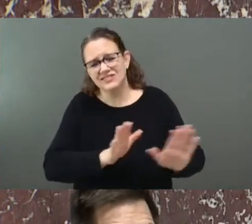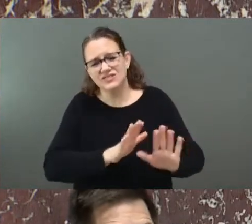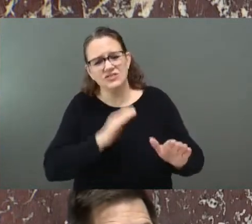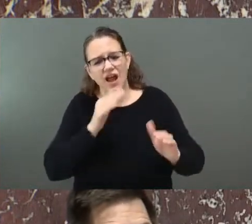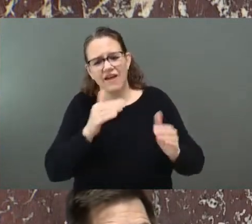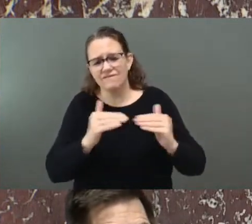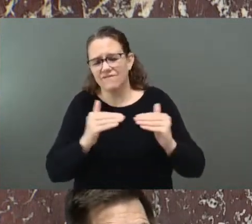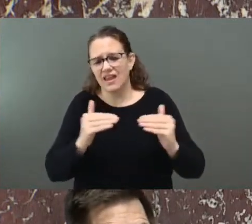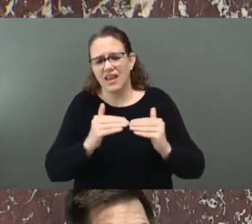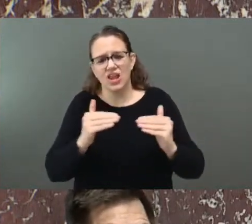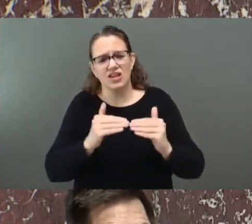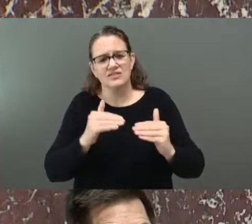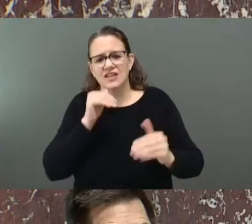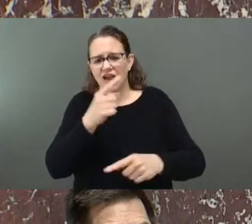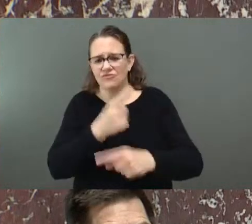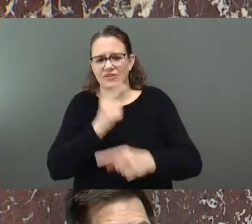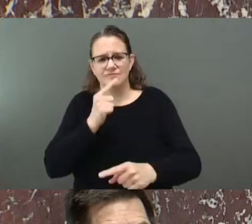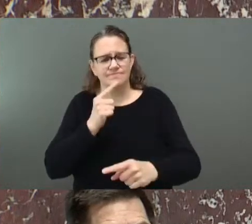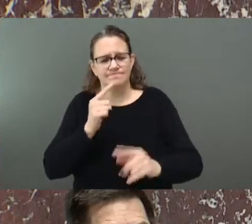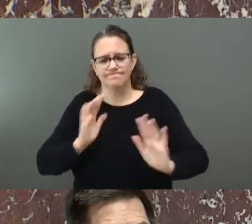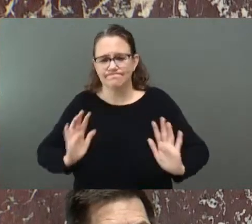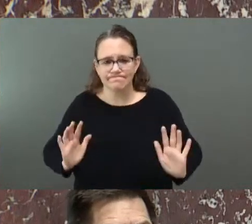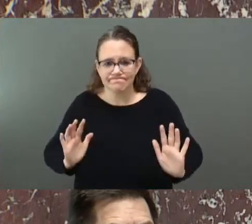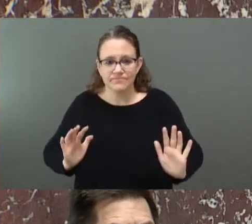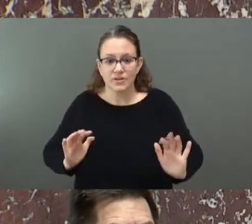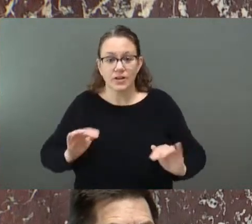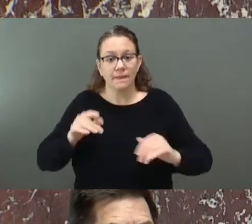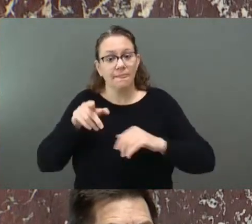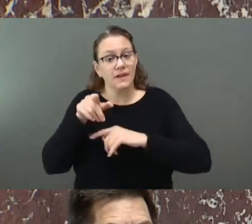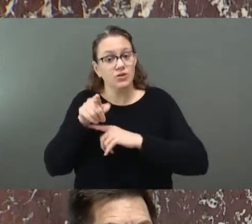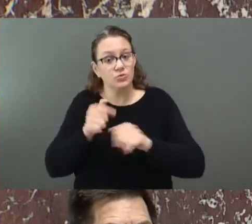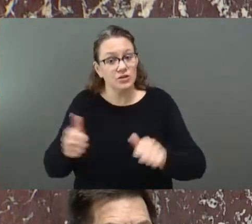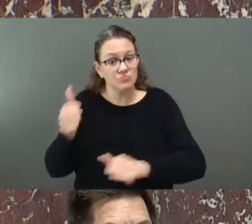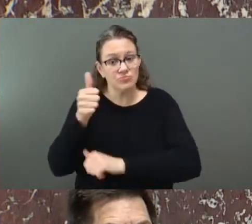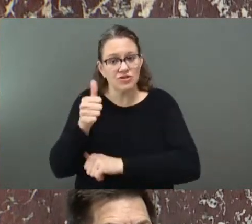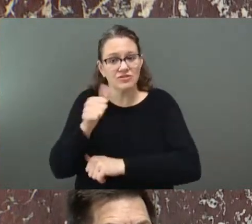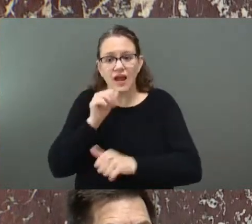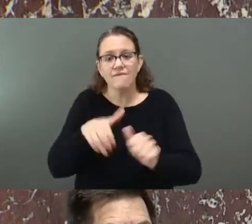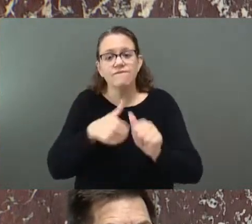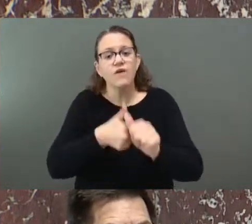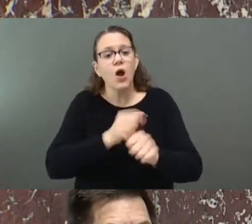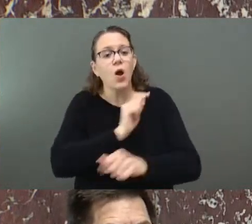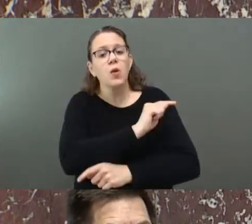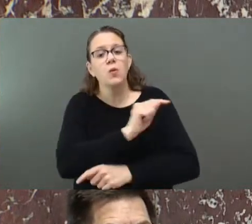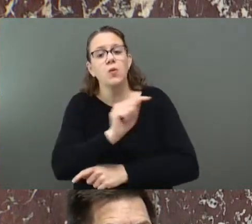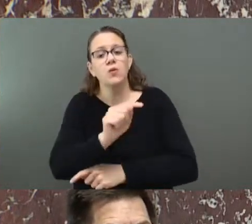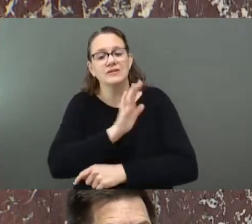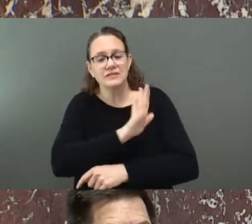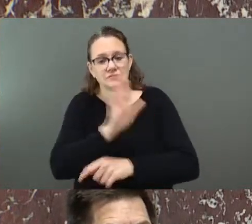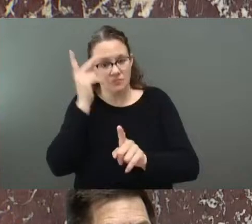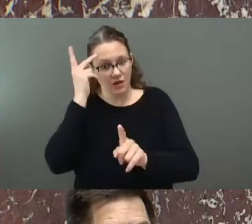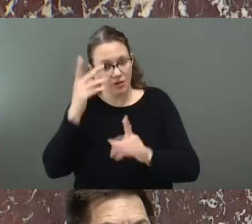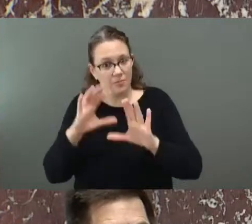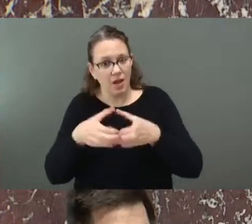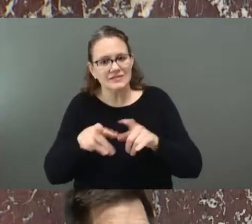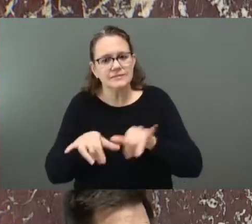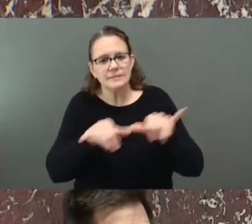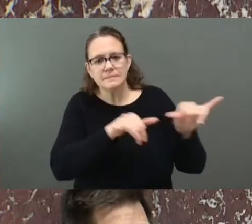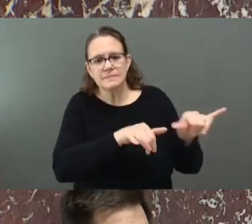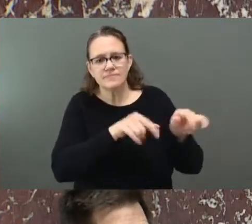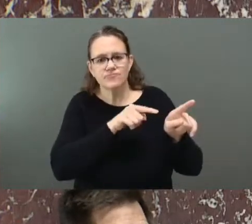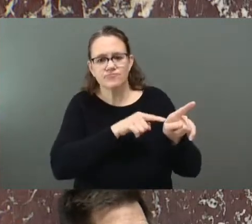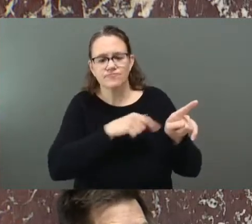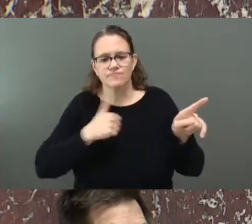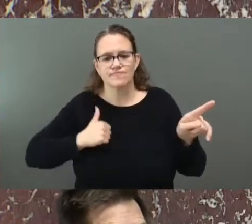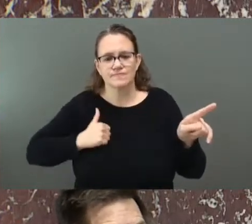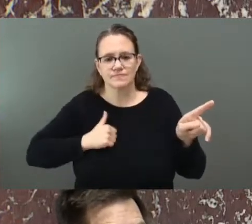Premier completely isolated compared to the rest of the country, Mr. Speaker, why does he continue to push a failed policy instead of adopting Clean